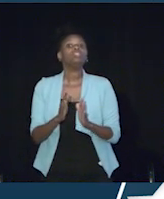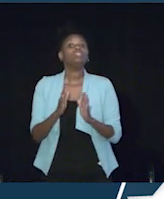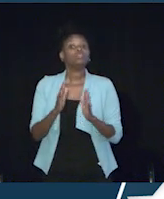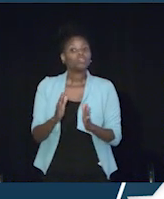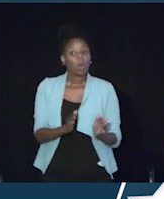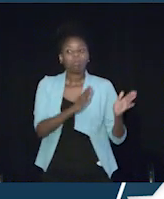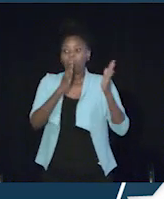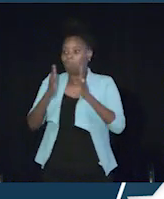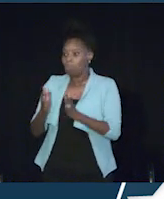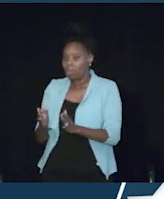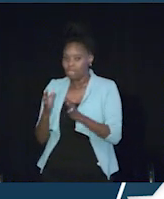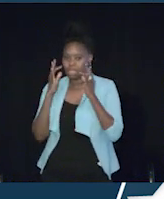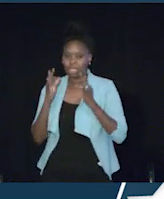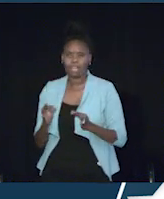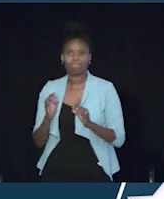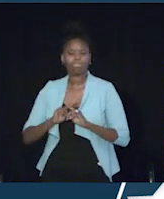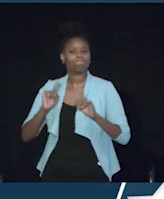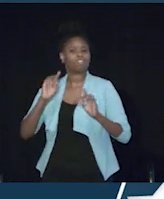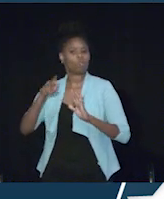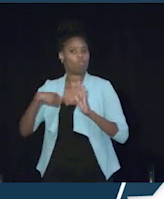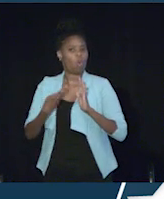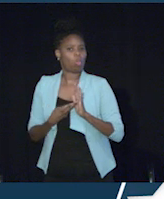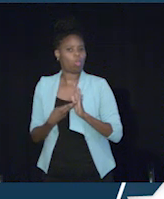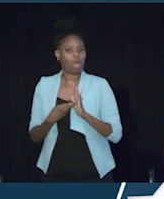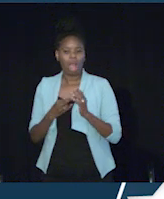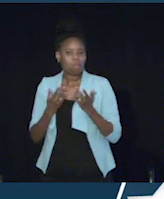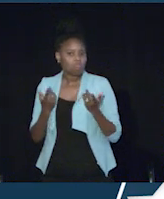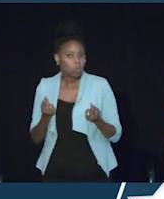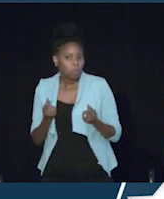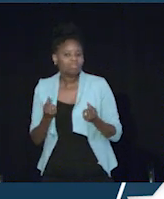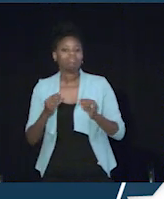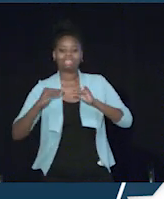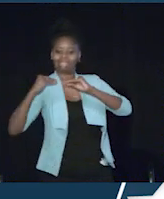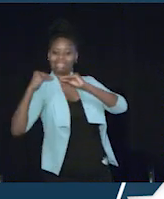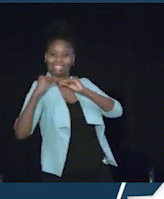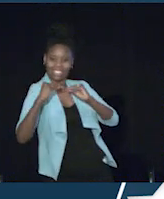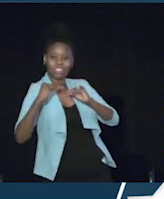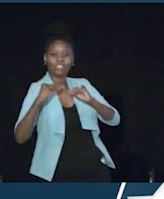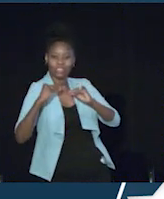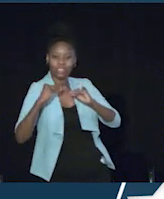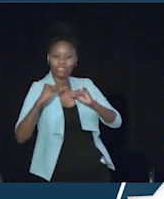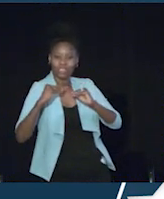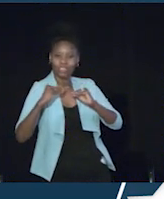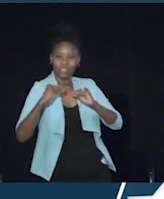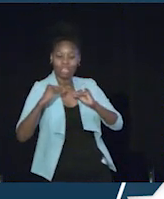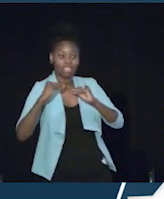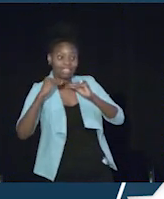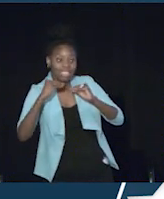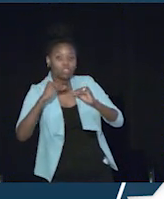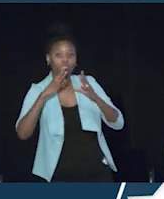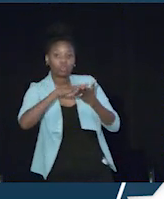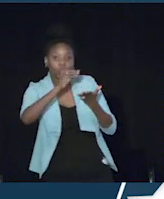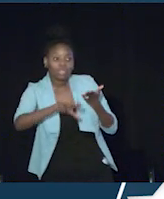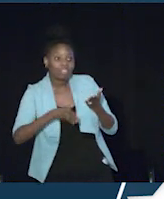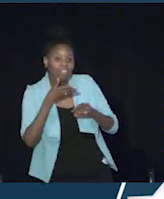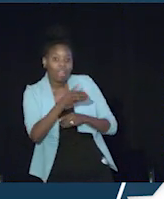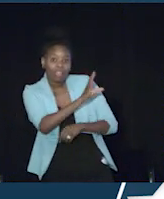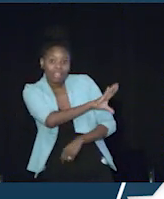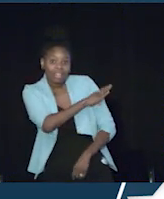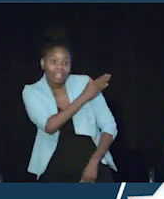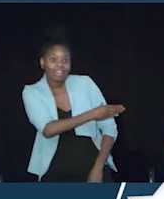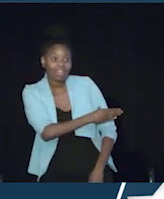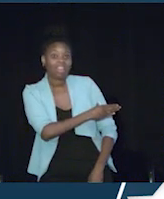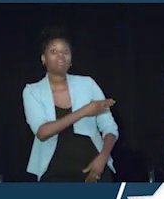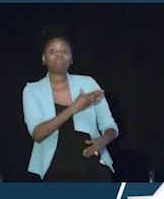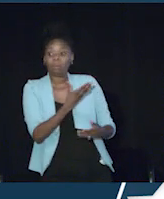for Carla, teaching other physical therapists and physical therapy students at the clinic. So she was able